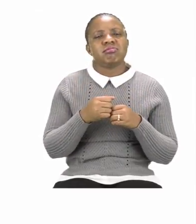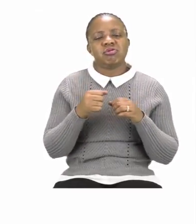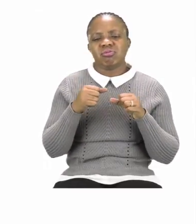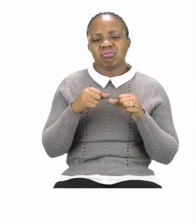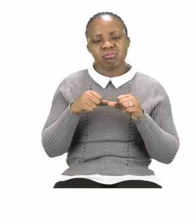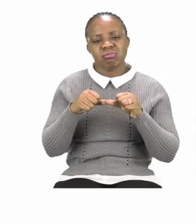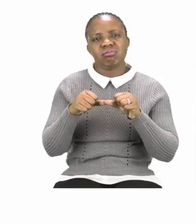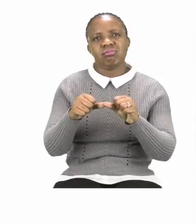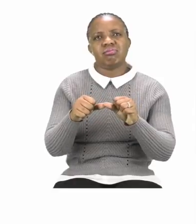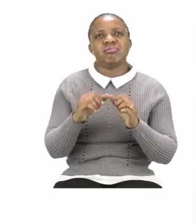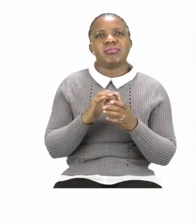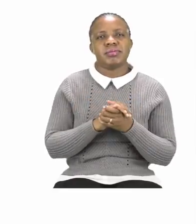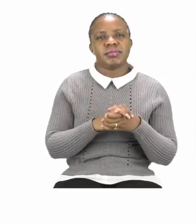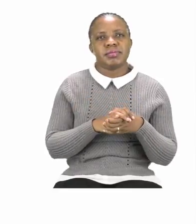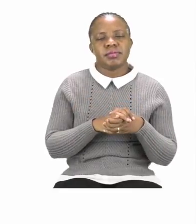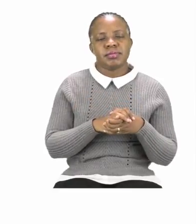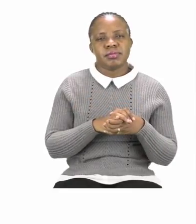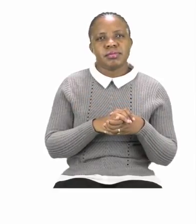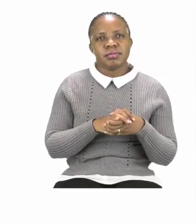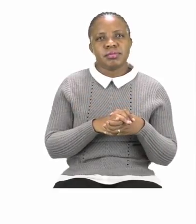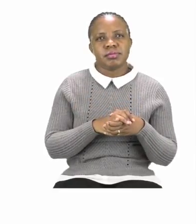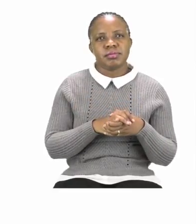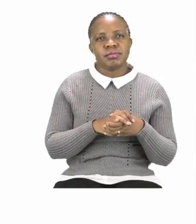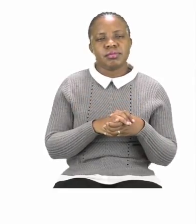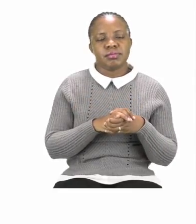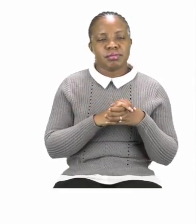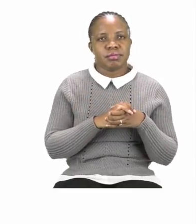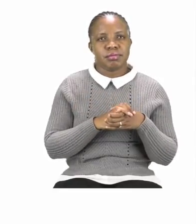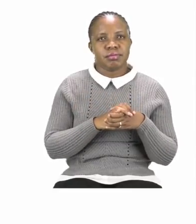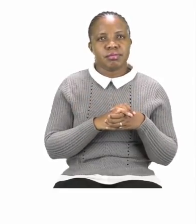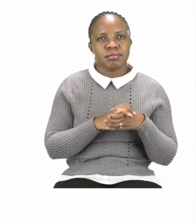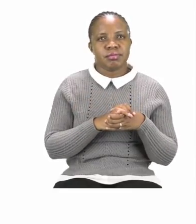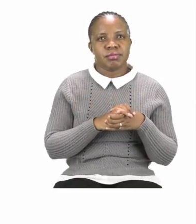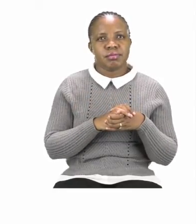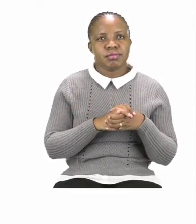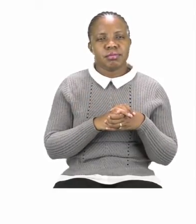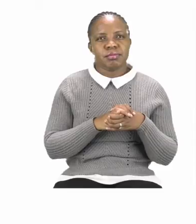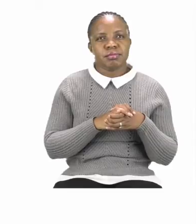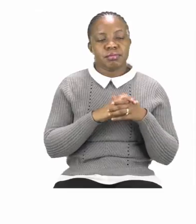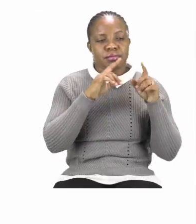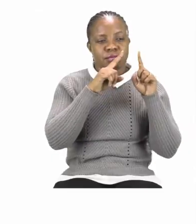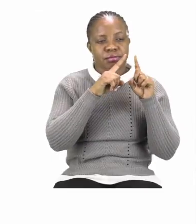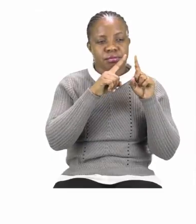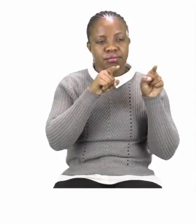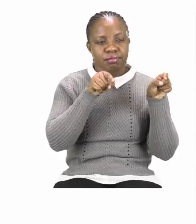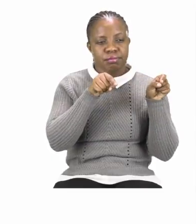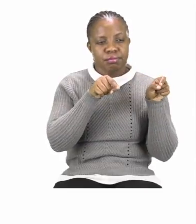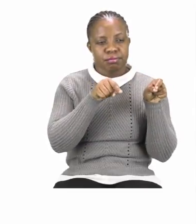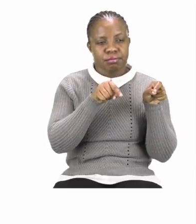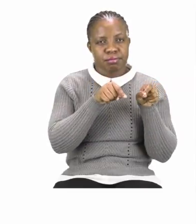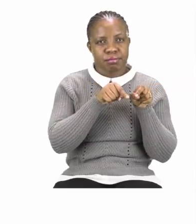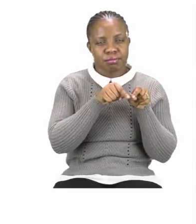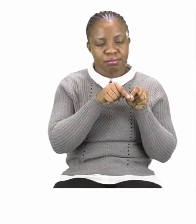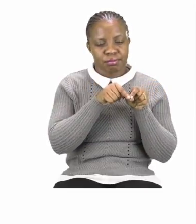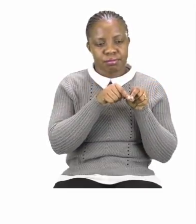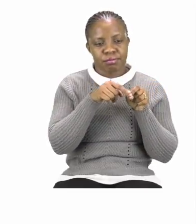number 7, box equals 70 plus 3.